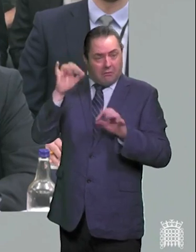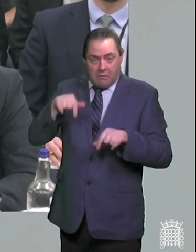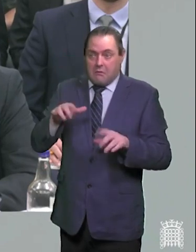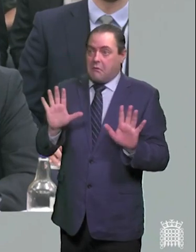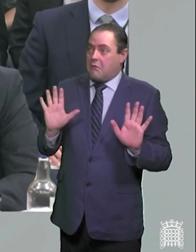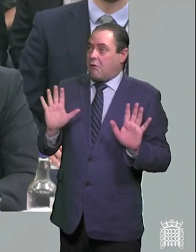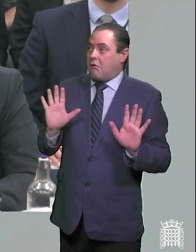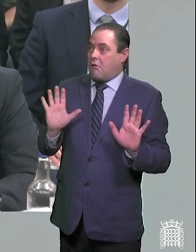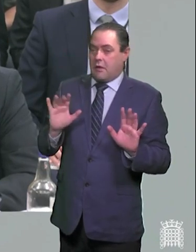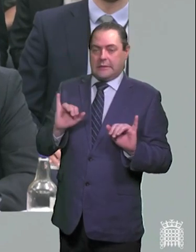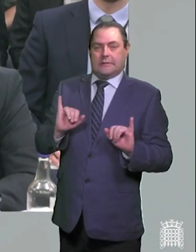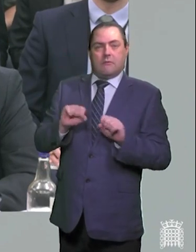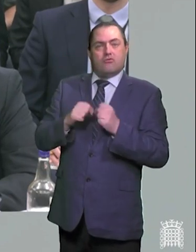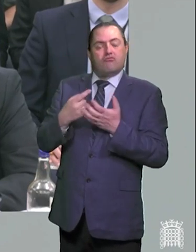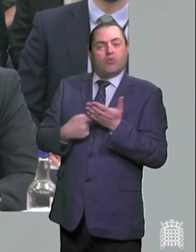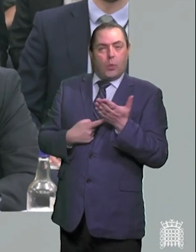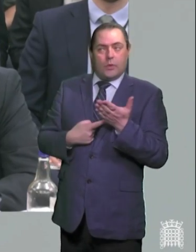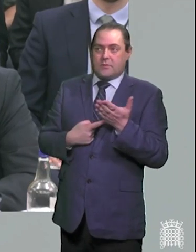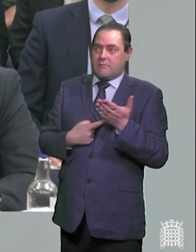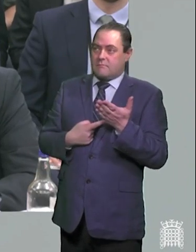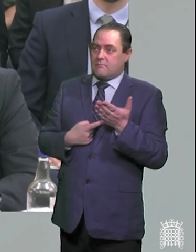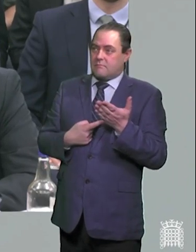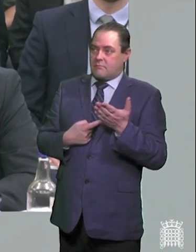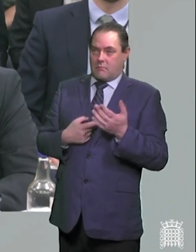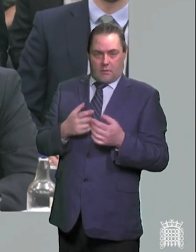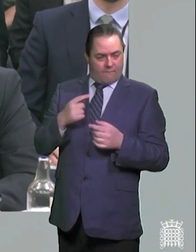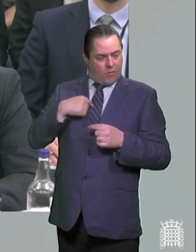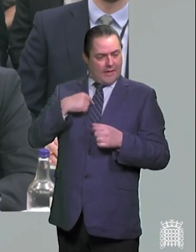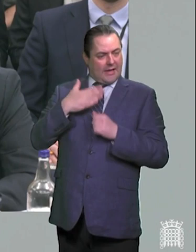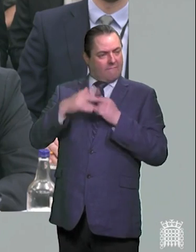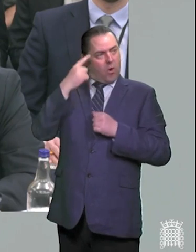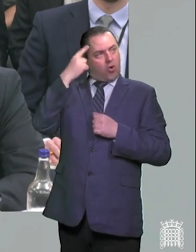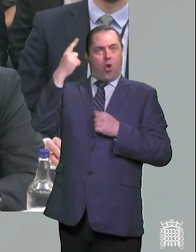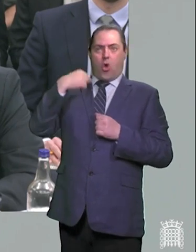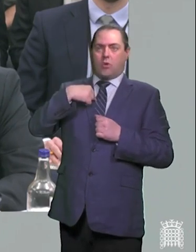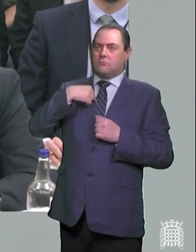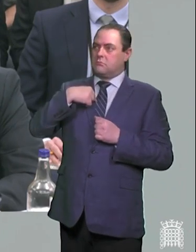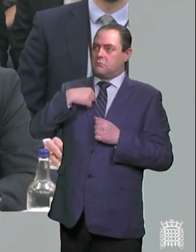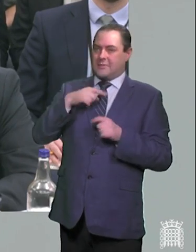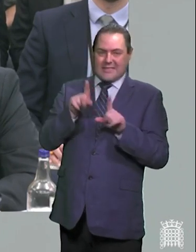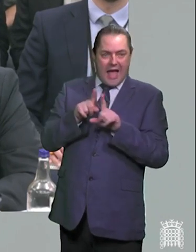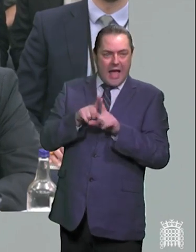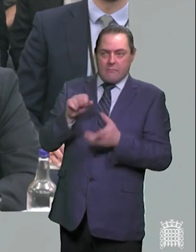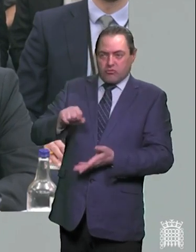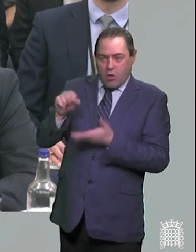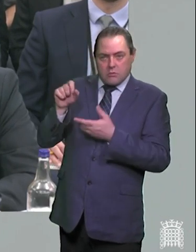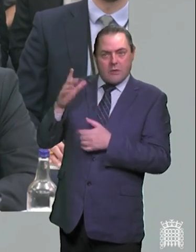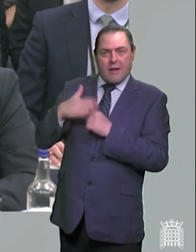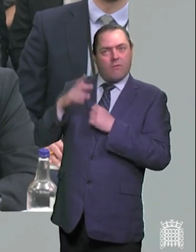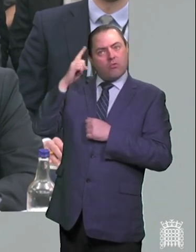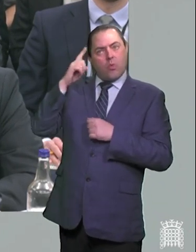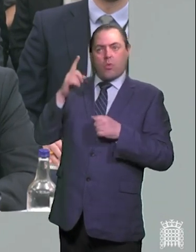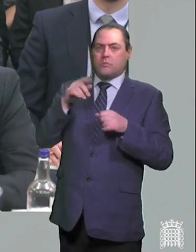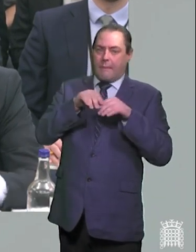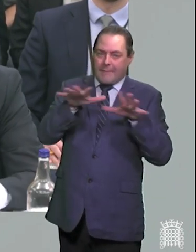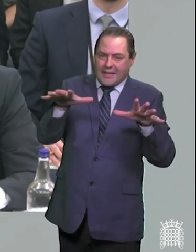was an event that was against either the rules or the guidance. It certainly didn't occur to me. It didn't occur to the then Chancellor of the Exchequer. It didn't occur to the media